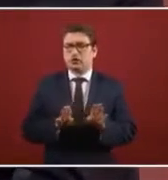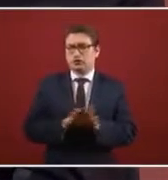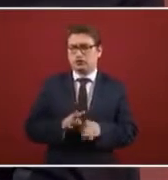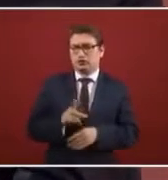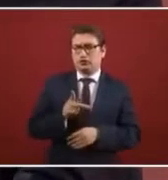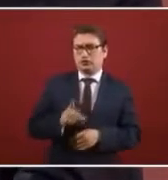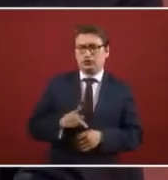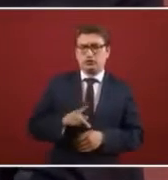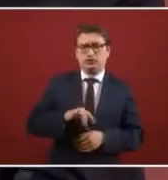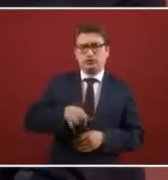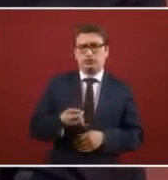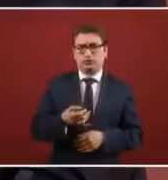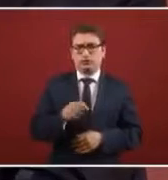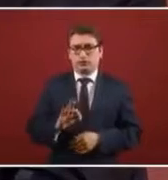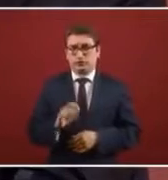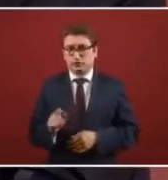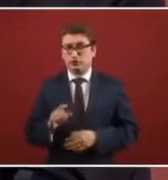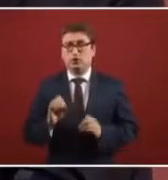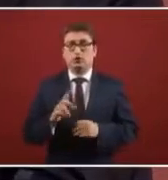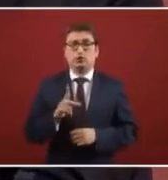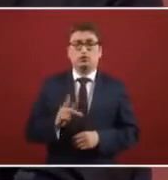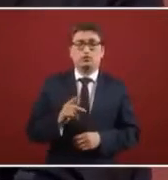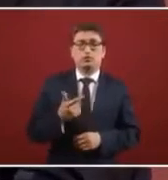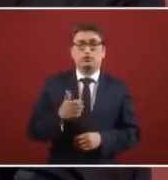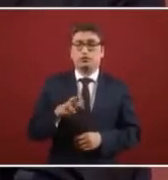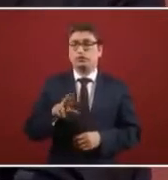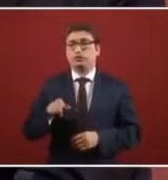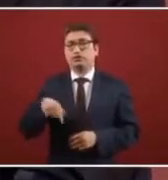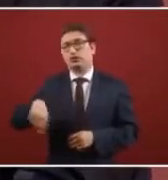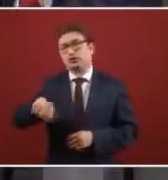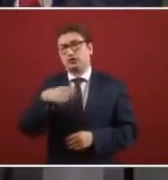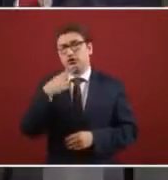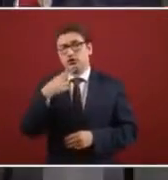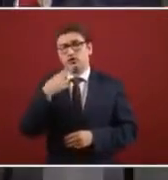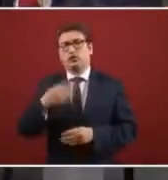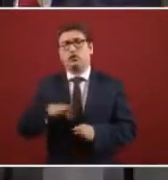o la Procuraduría the estos fondos. they got these funds.